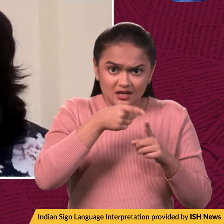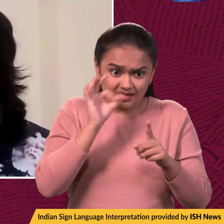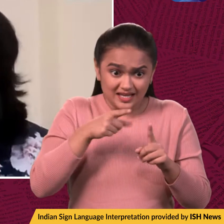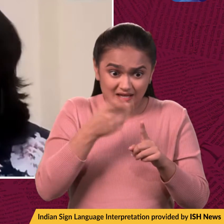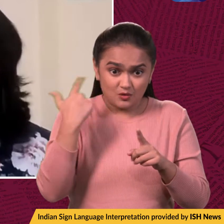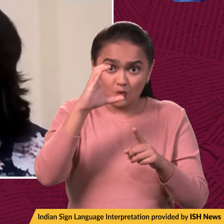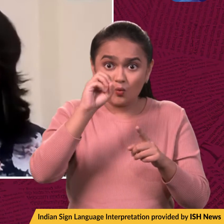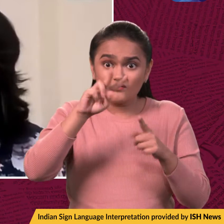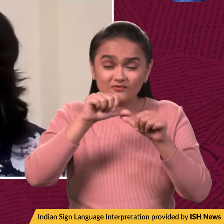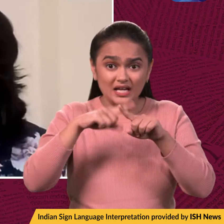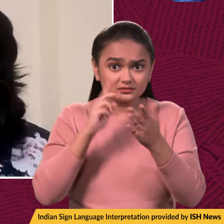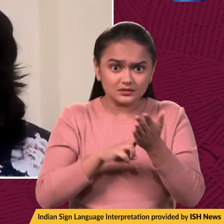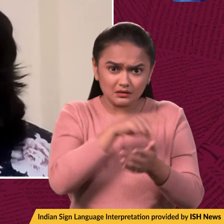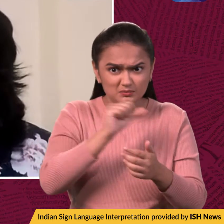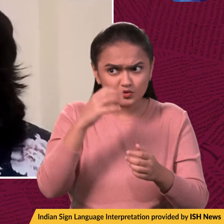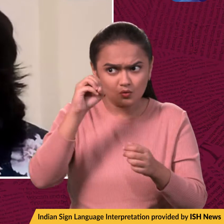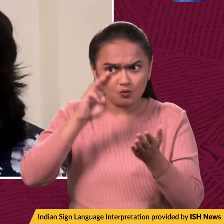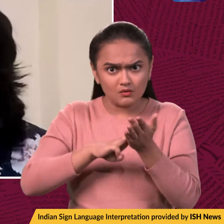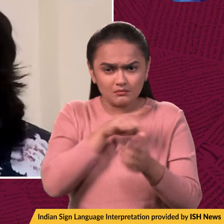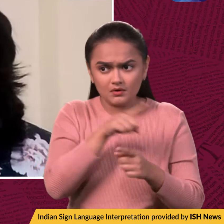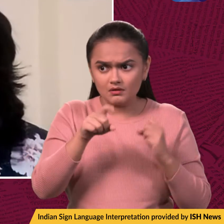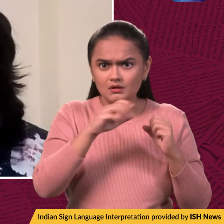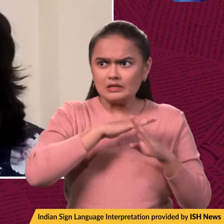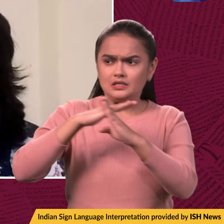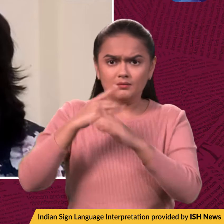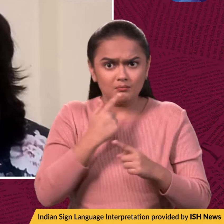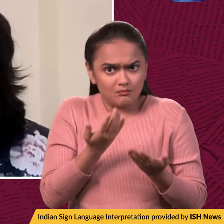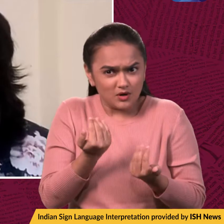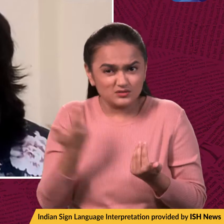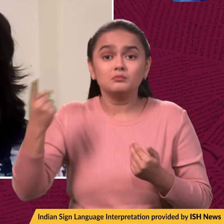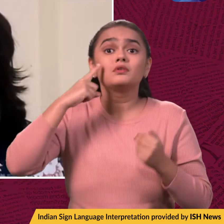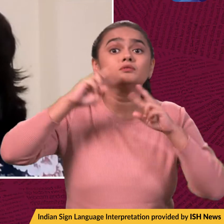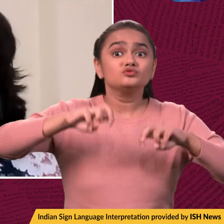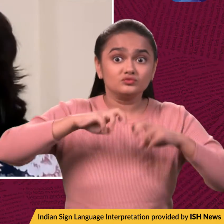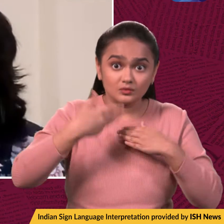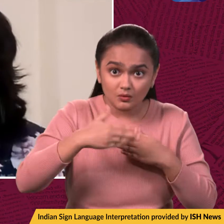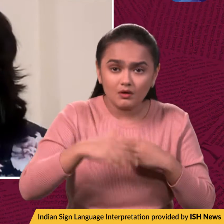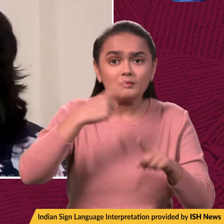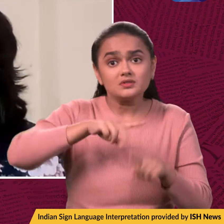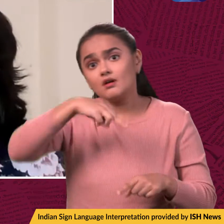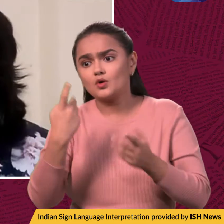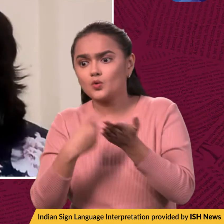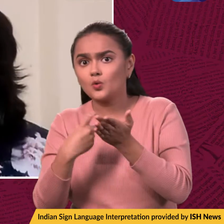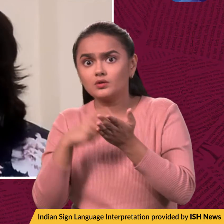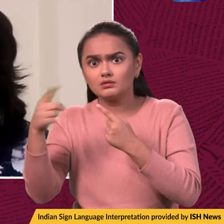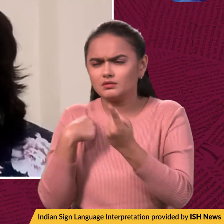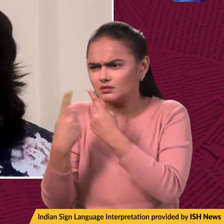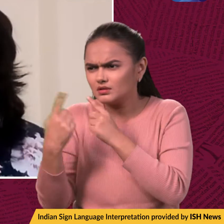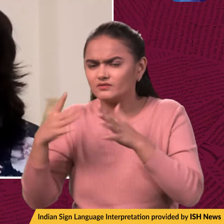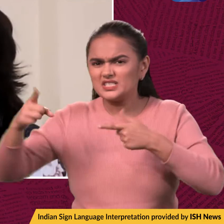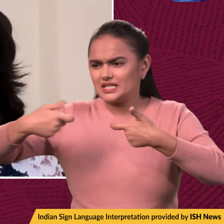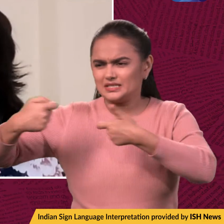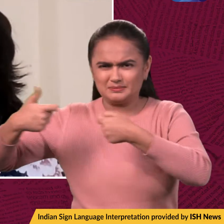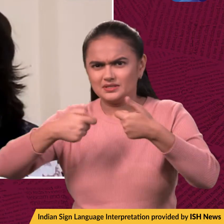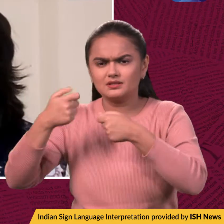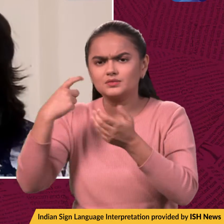developed Covaxin will work against the Omicron variant of coronavirus. Speaking to Reuters, and this was a text message according